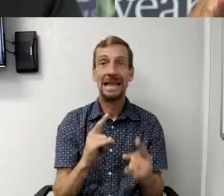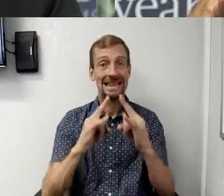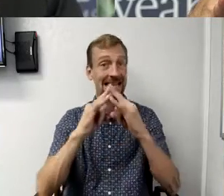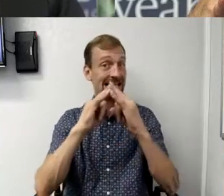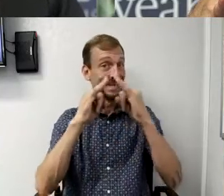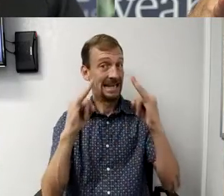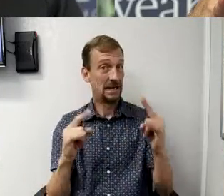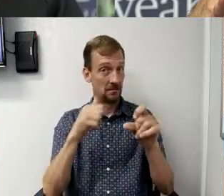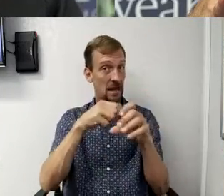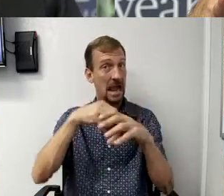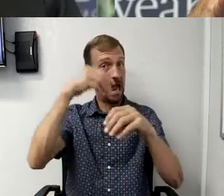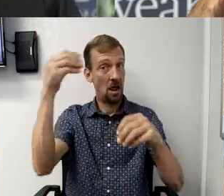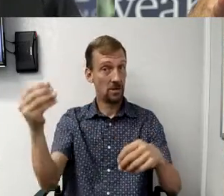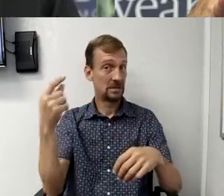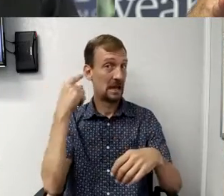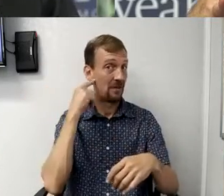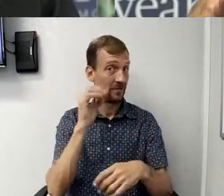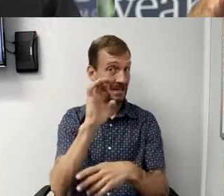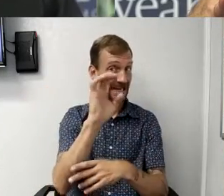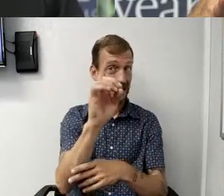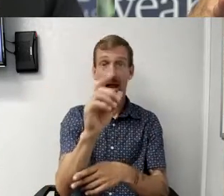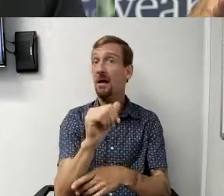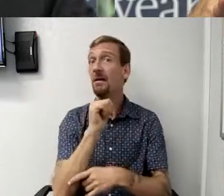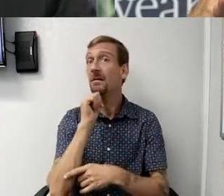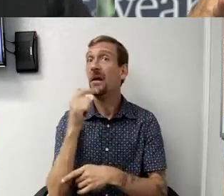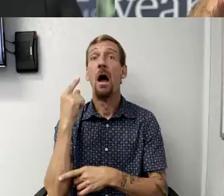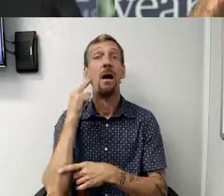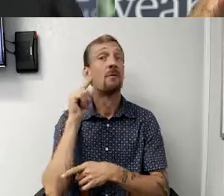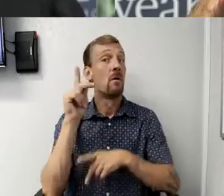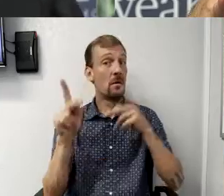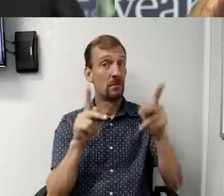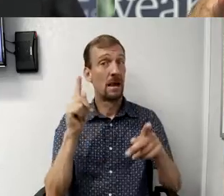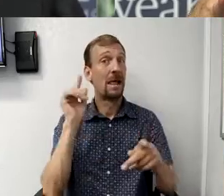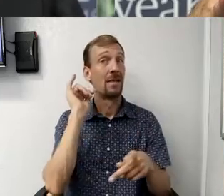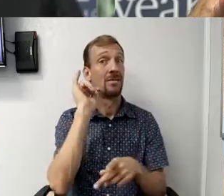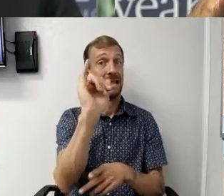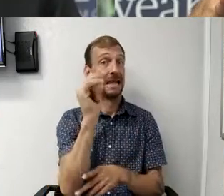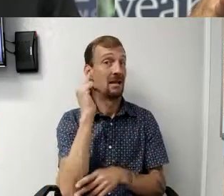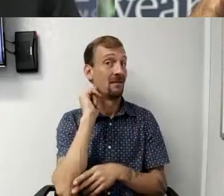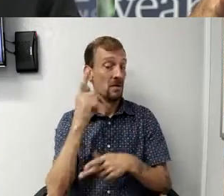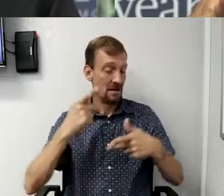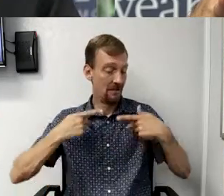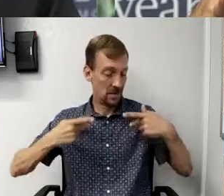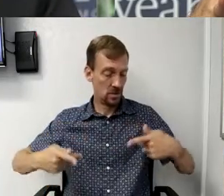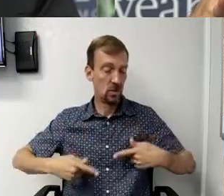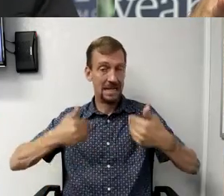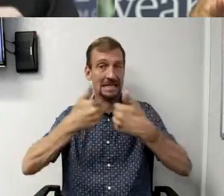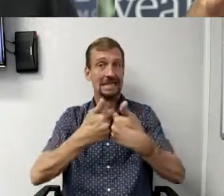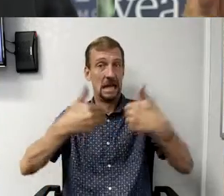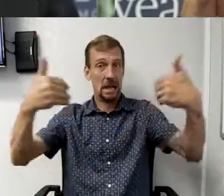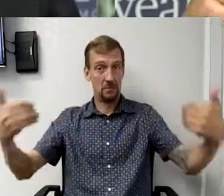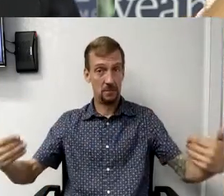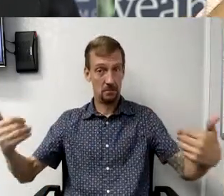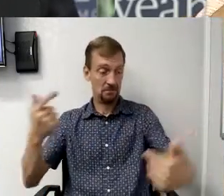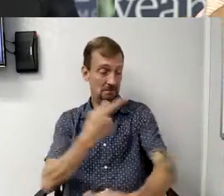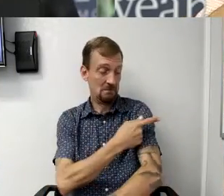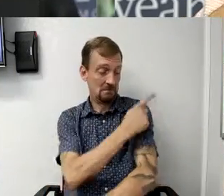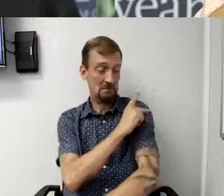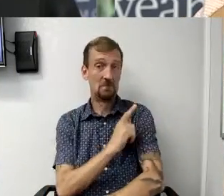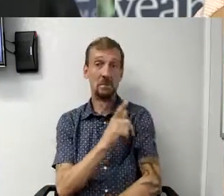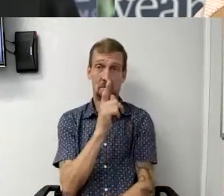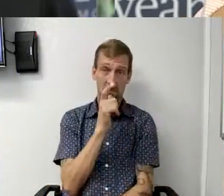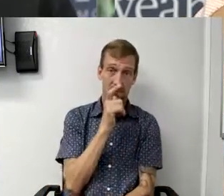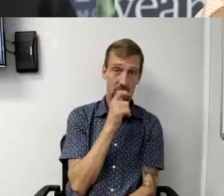outside the ED are actually not because of capacity. They're for physical separation. They are to allow us to separate patients